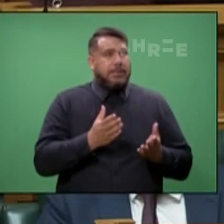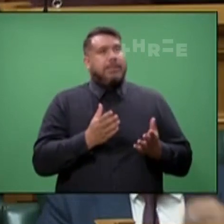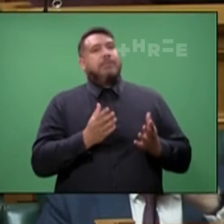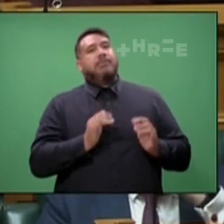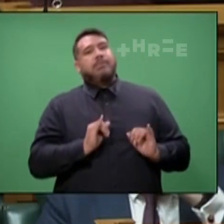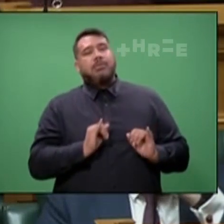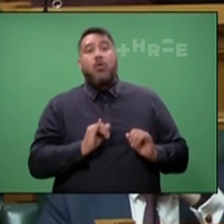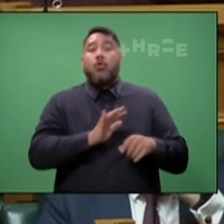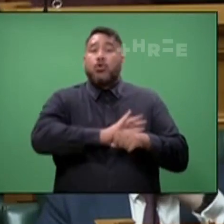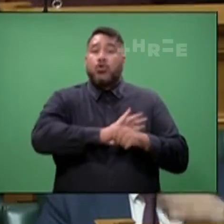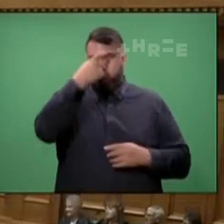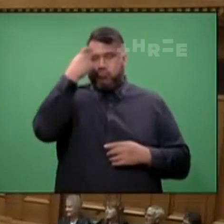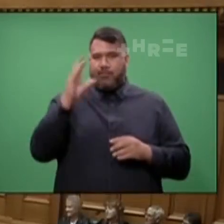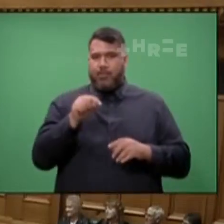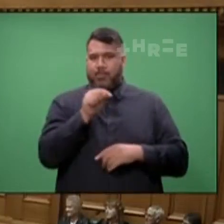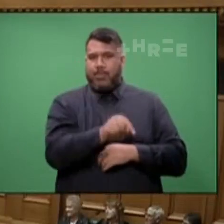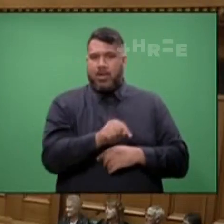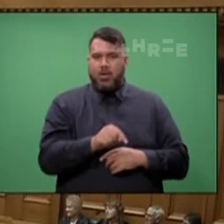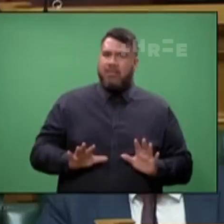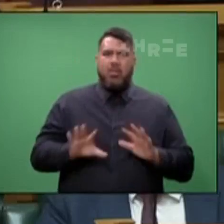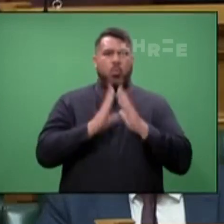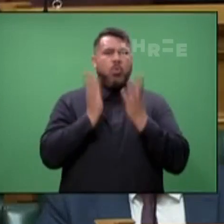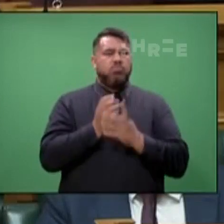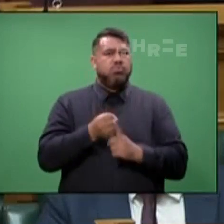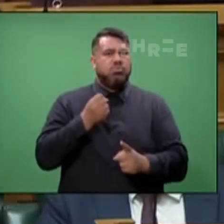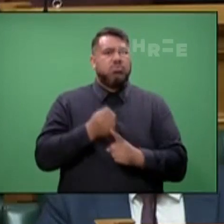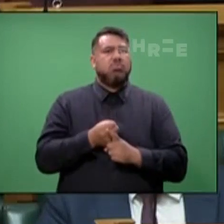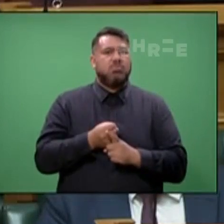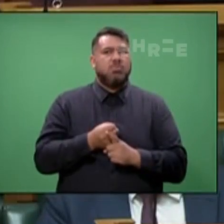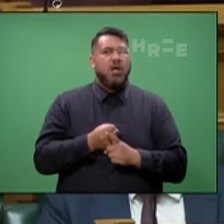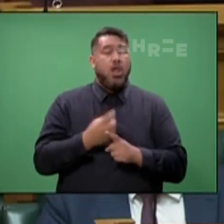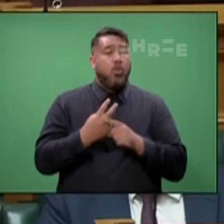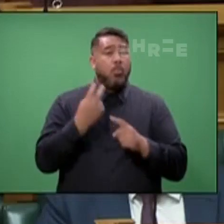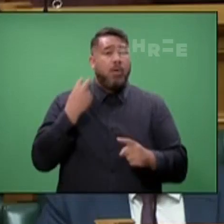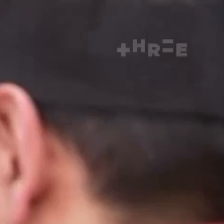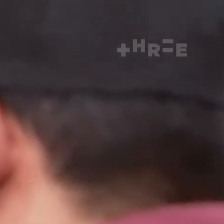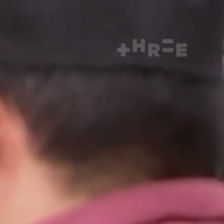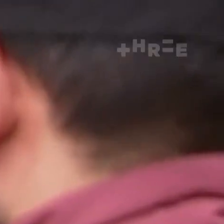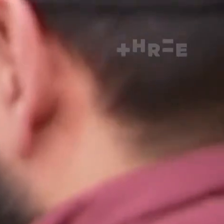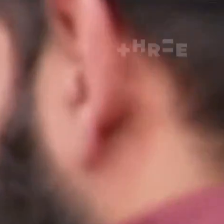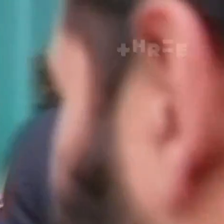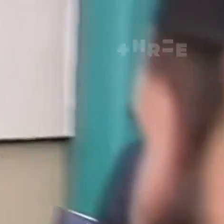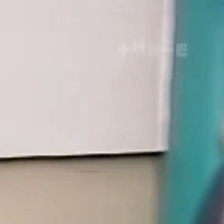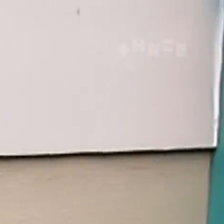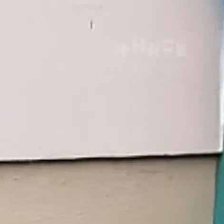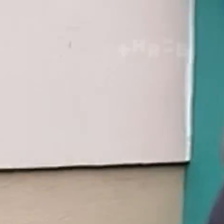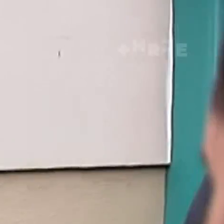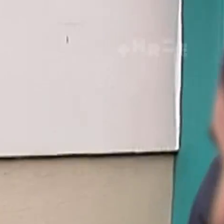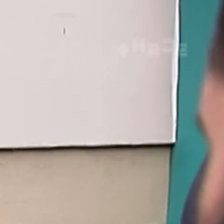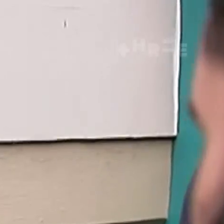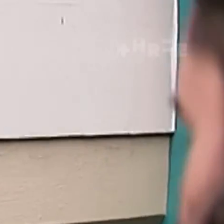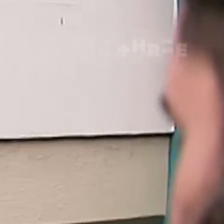the time for that kind of group therapy, and I will concede a tough experience personally. The utterly